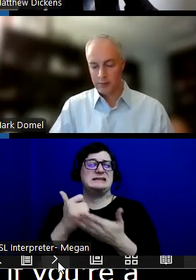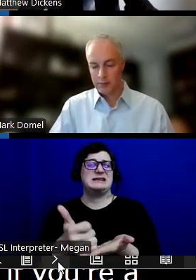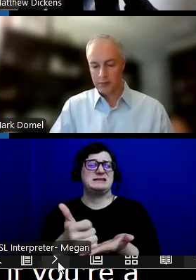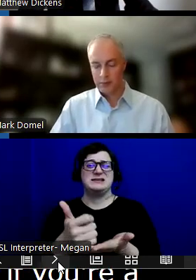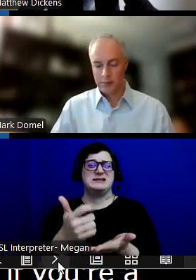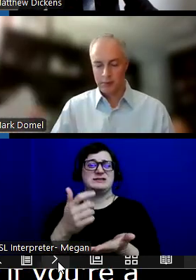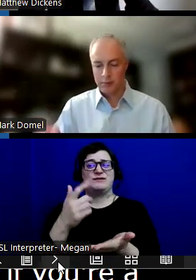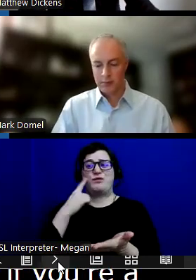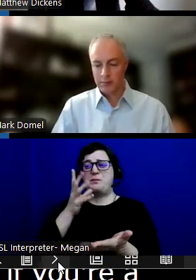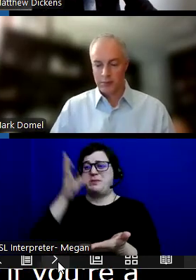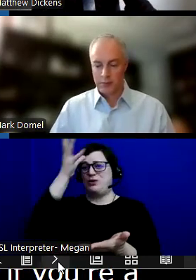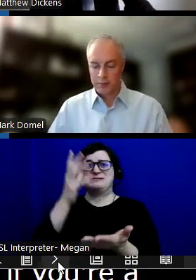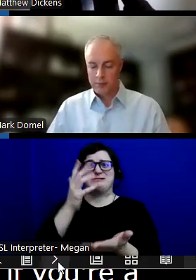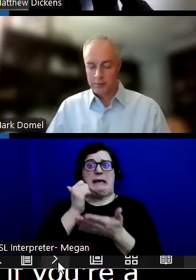school?